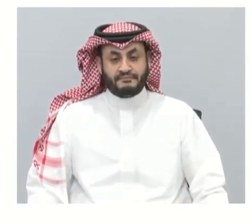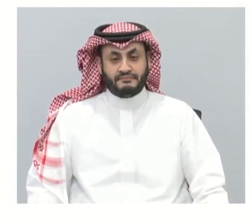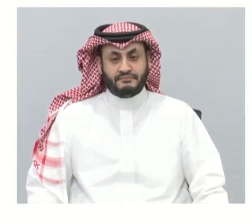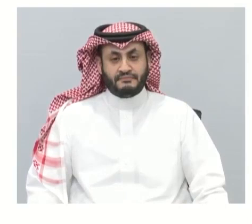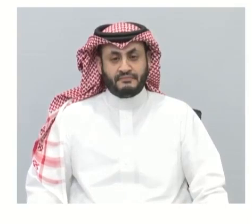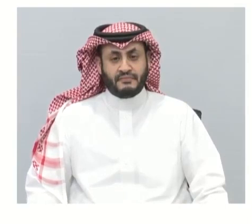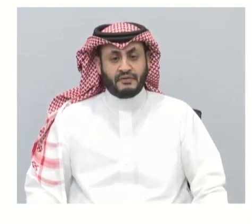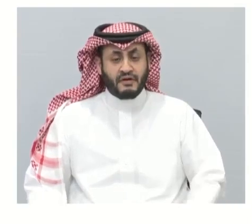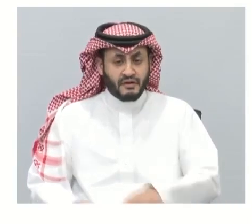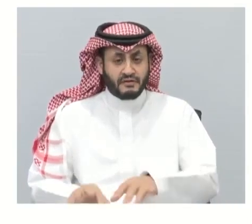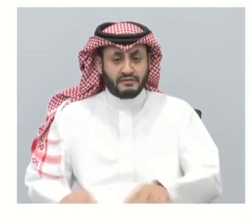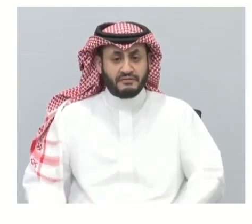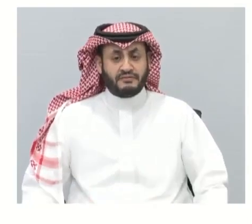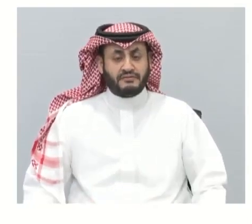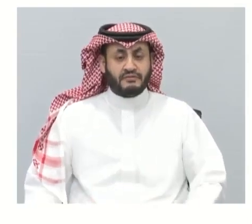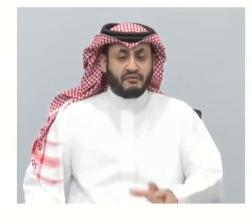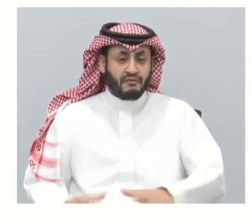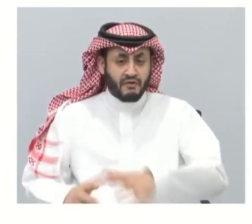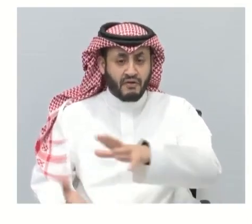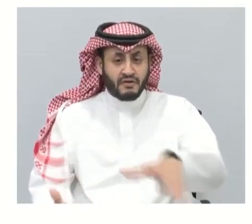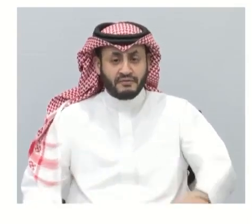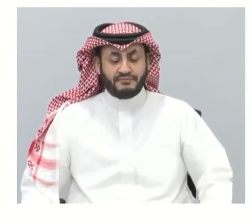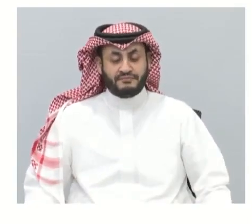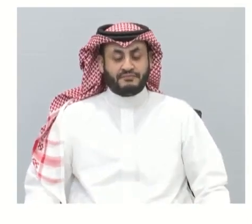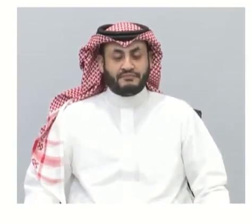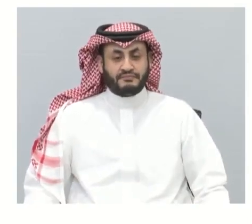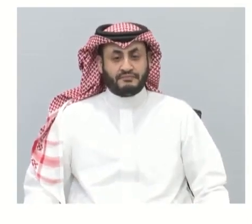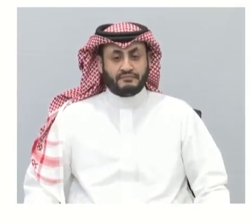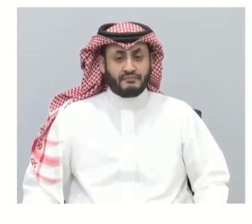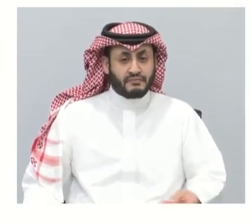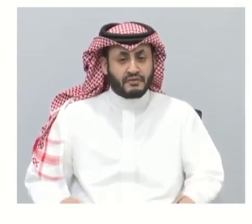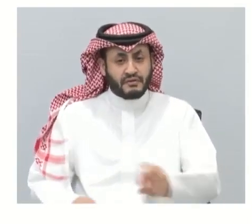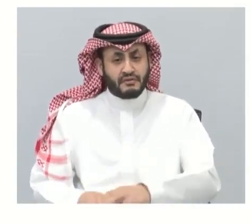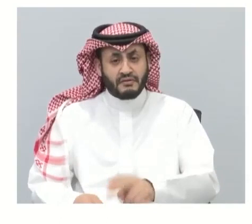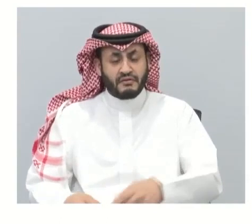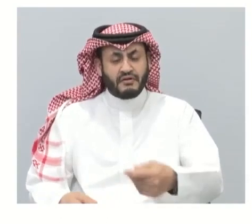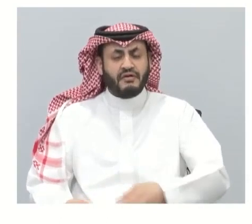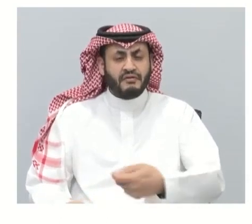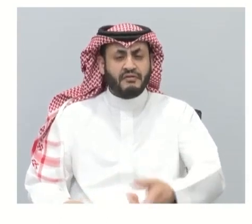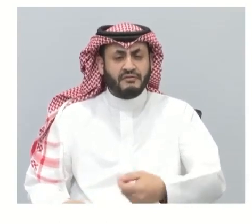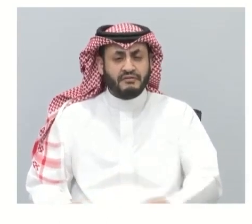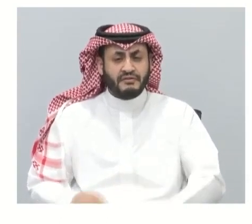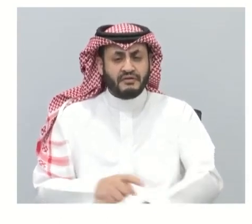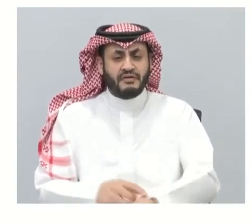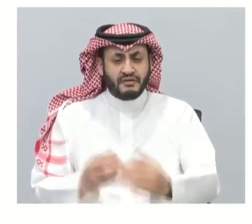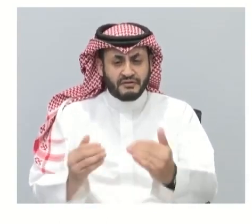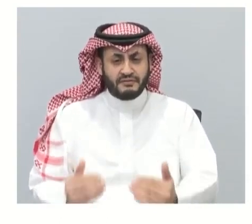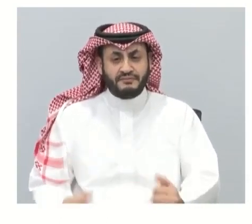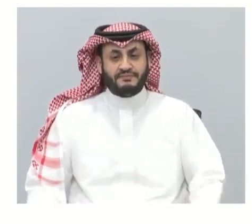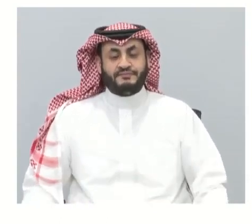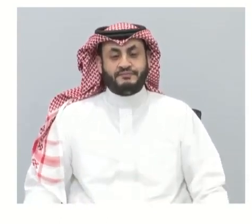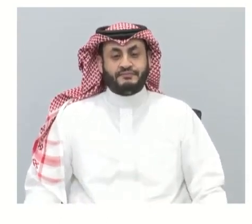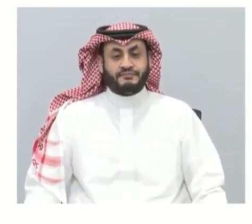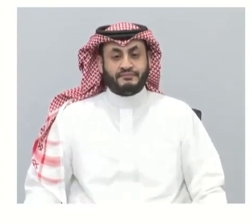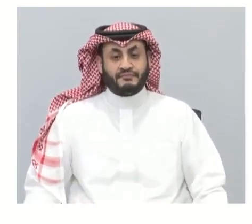Computers have become an integral part of our lives. They make day-to-day tasks easier and save time. Does that